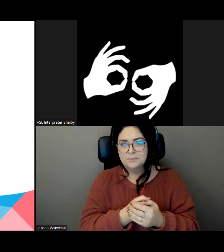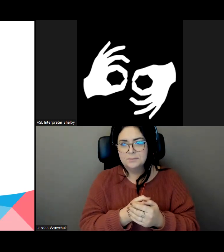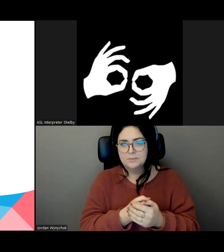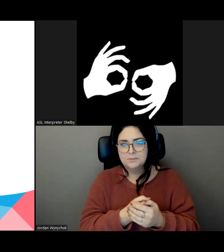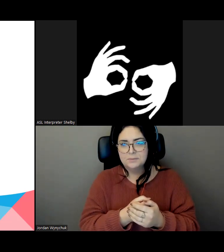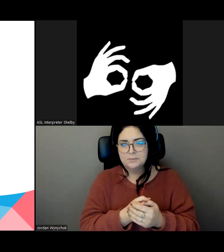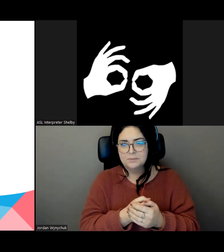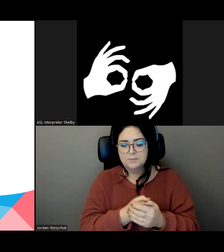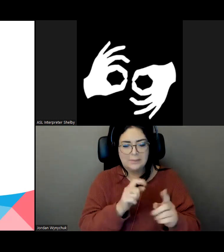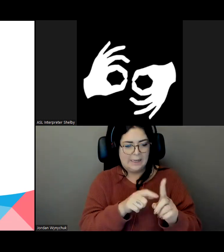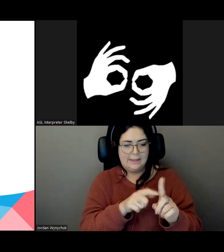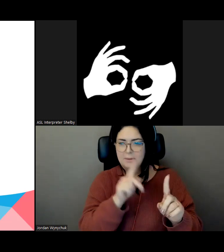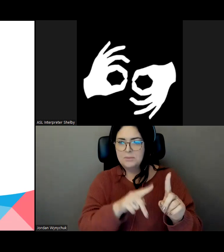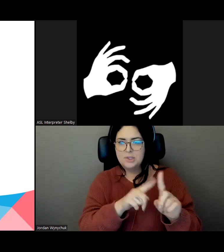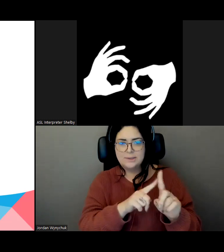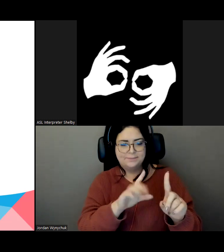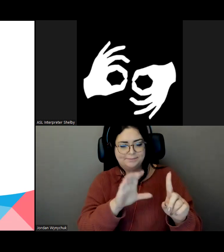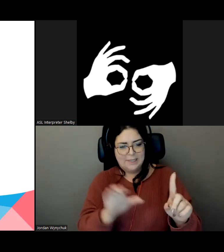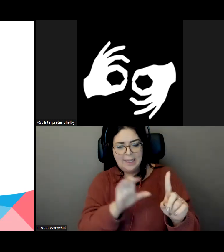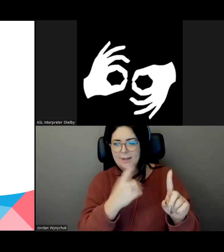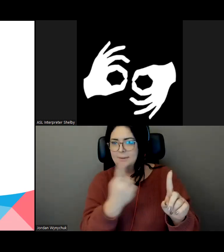someone acts a certain way, that